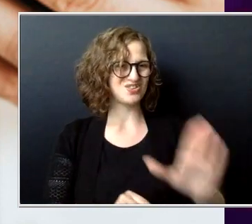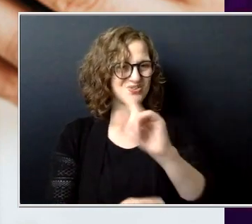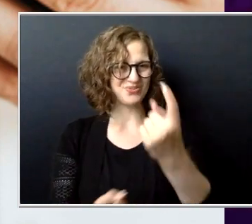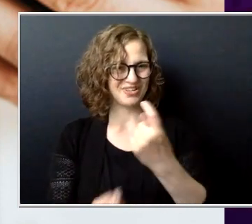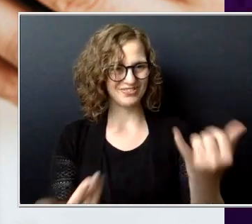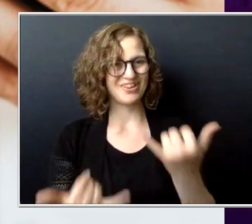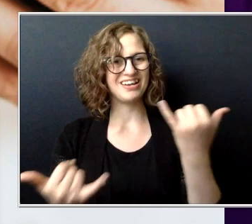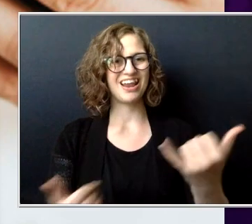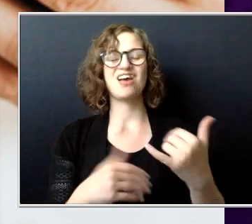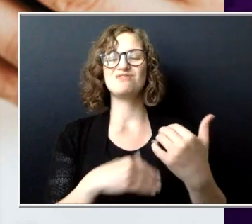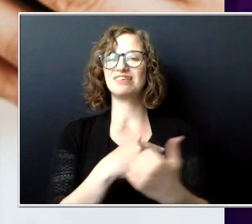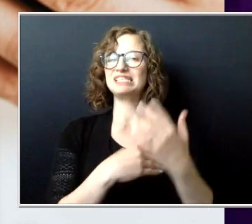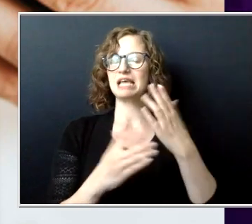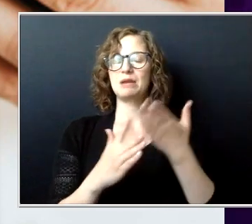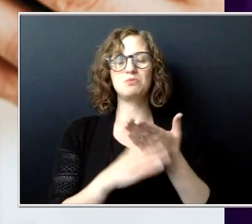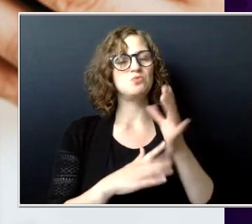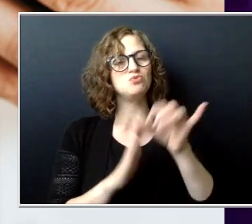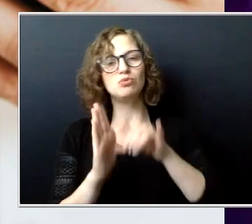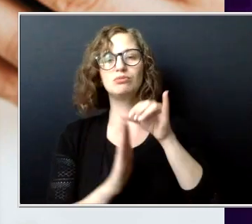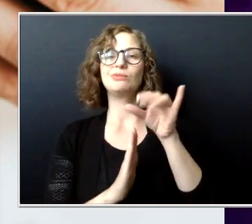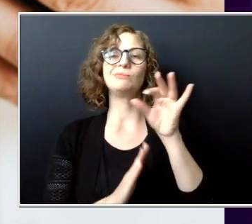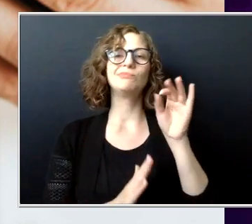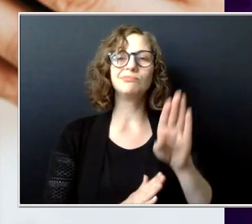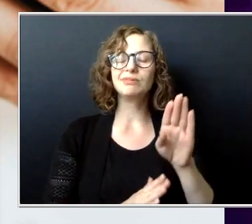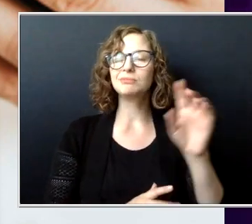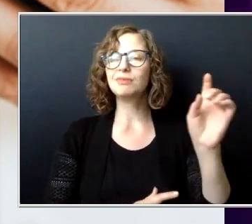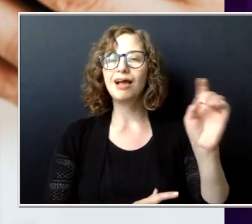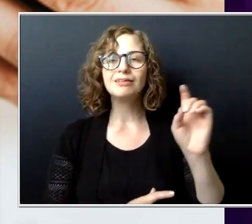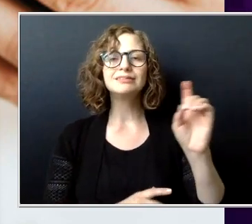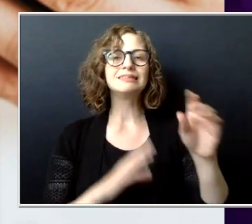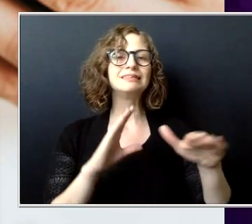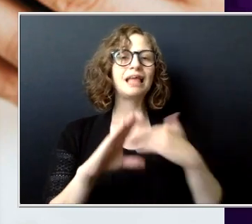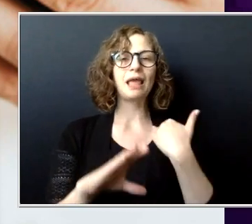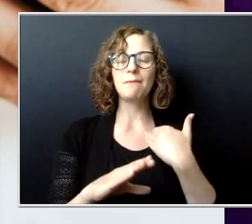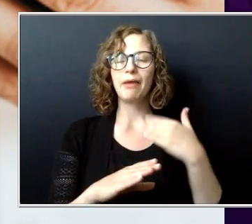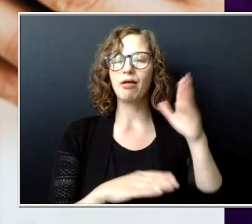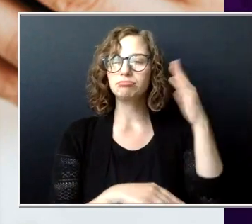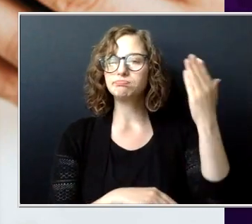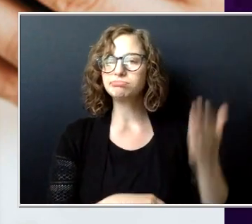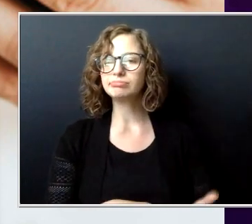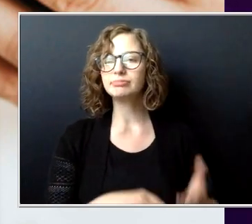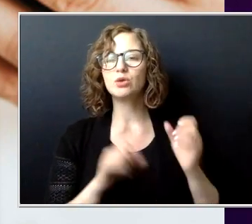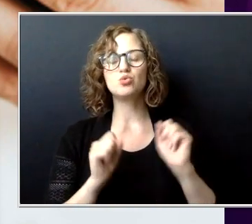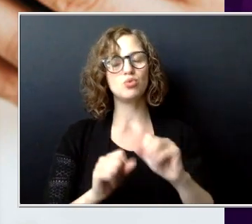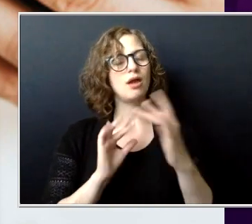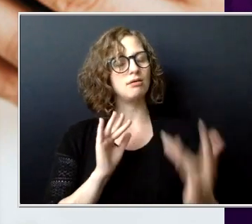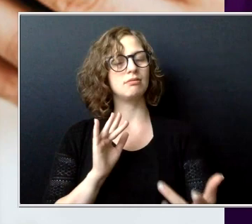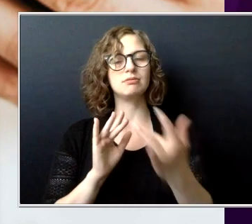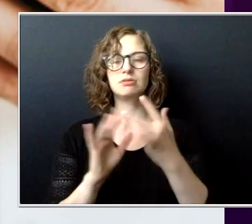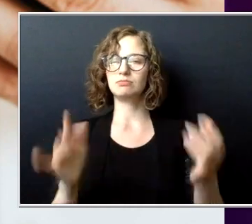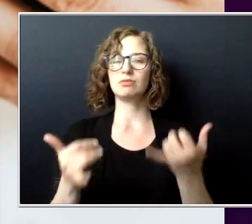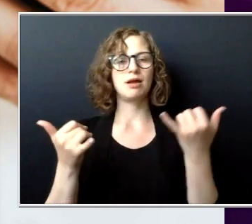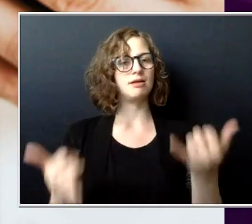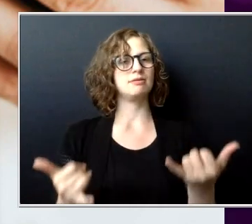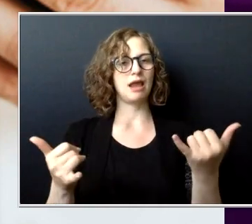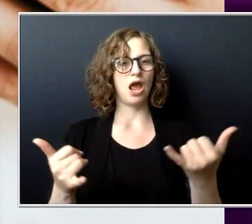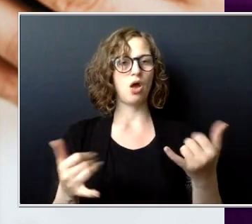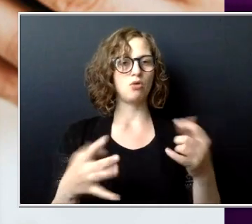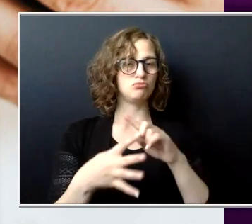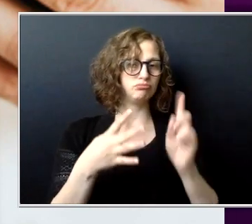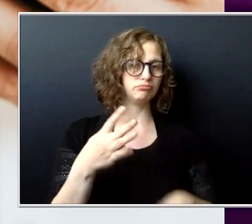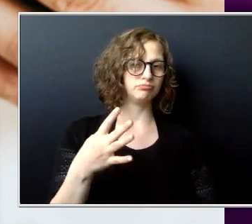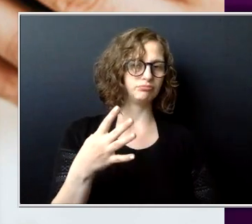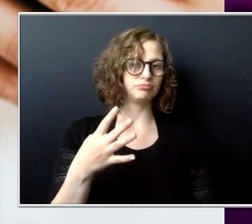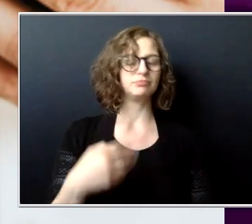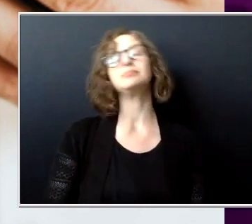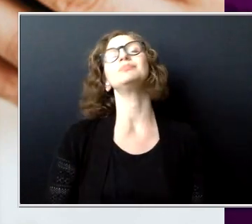X platform, and the All Things Heart email. You can connect with us right now through all that information on your screen. And I